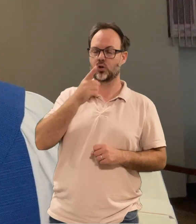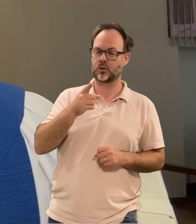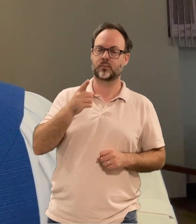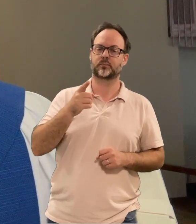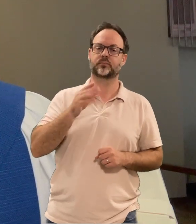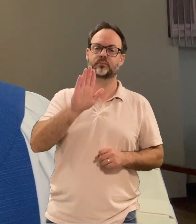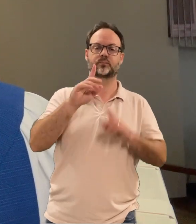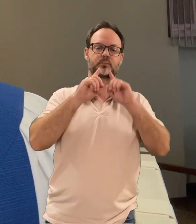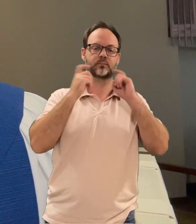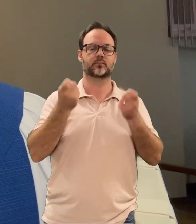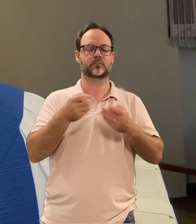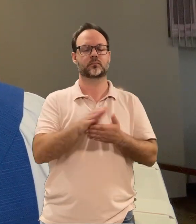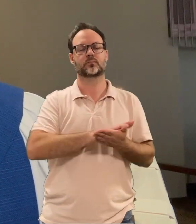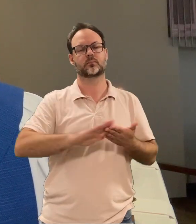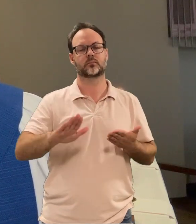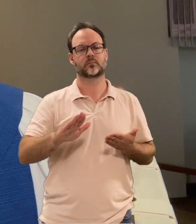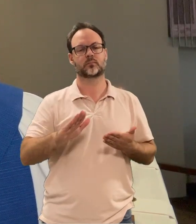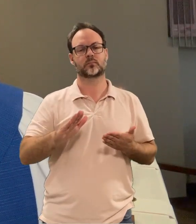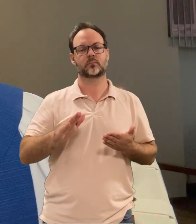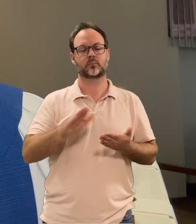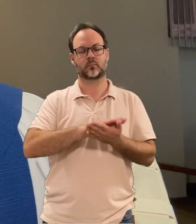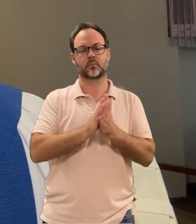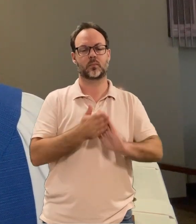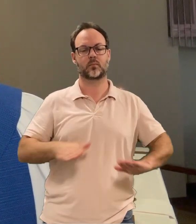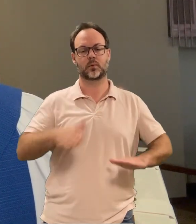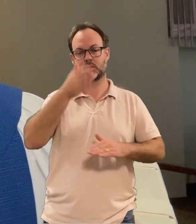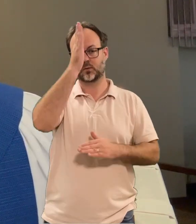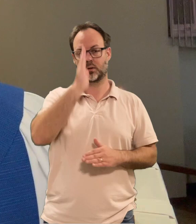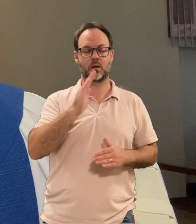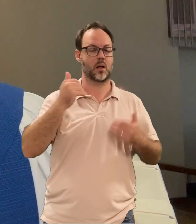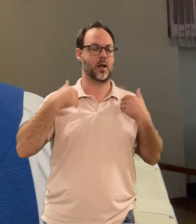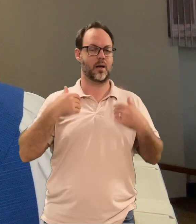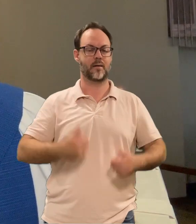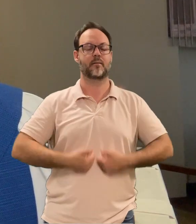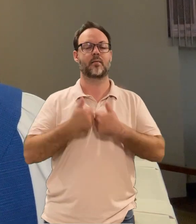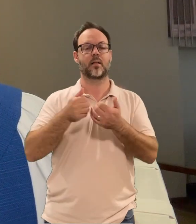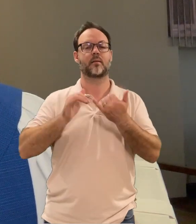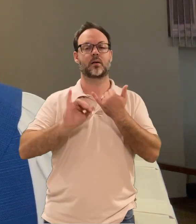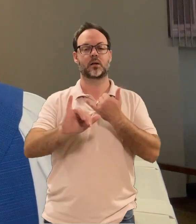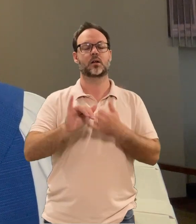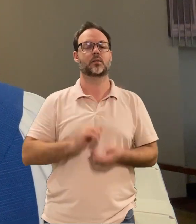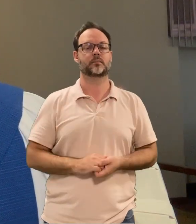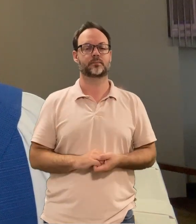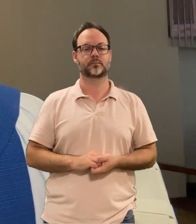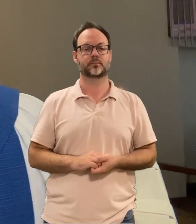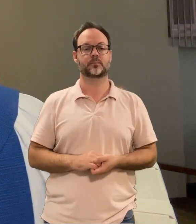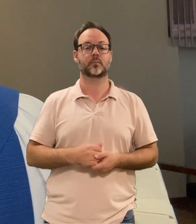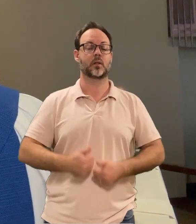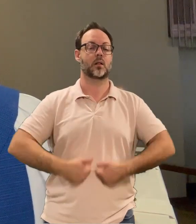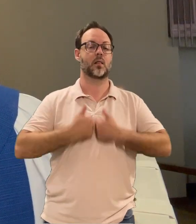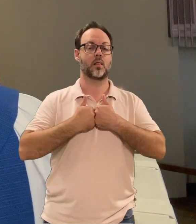100% certain that your sins are forgiven, that you have peace with God, and that you have eternal